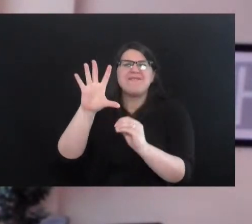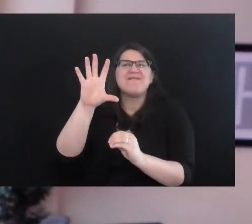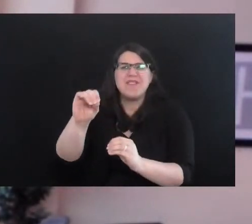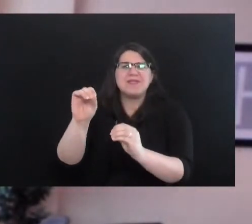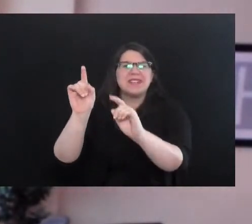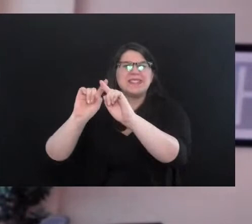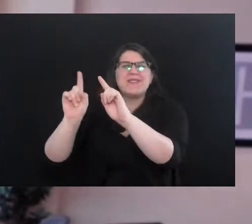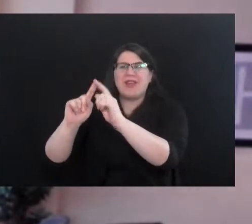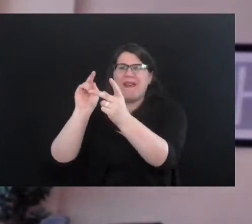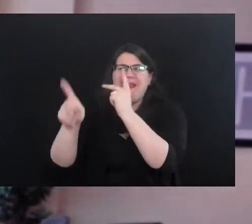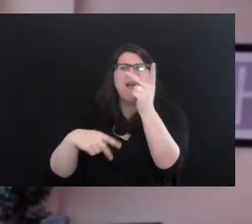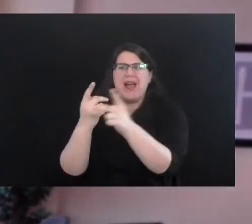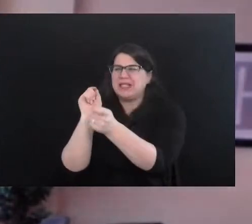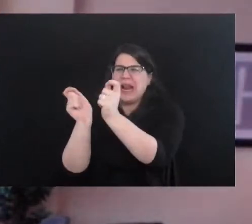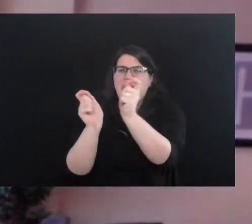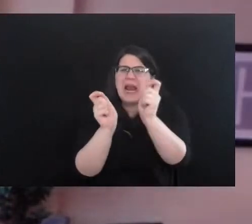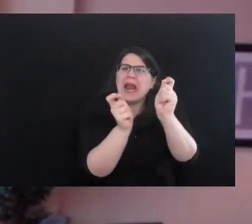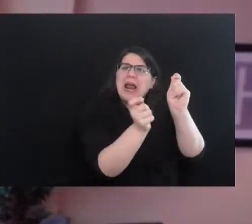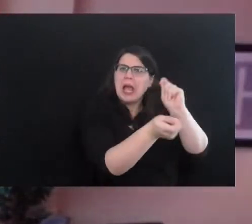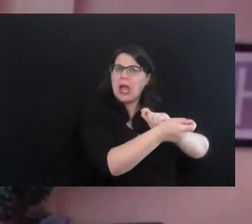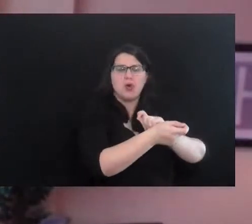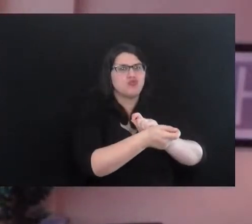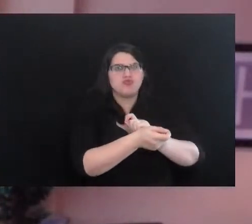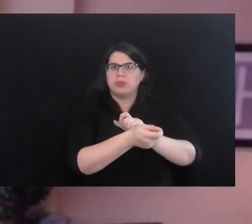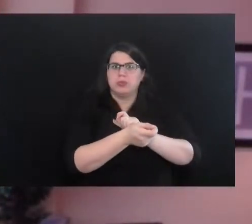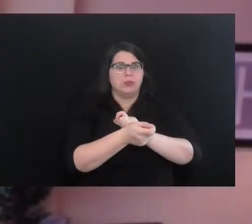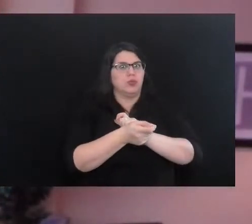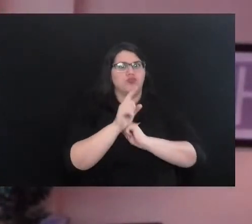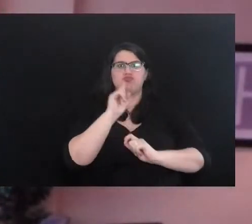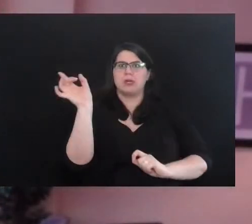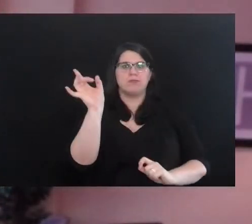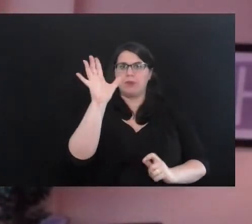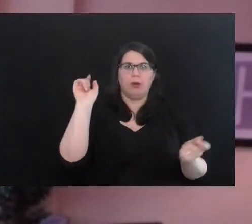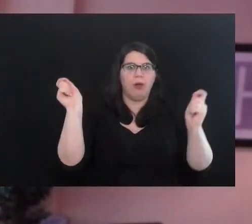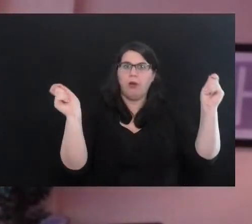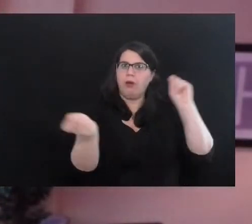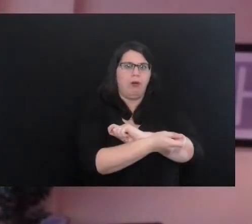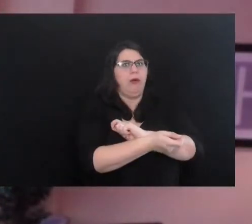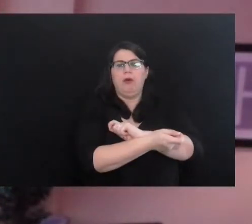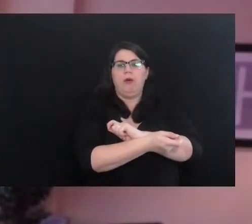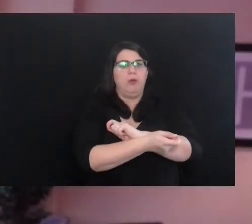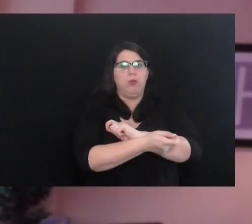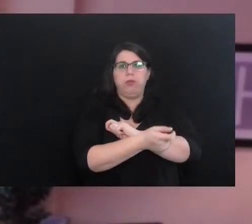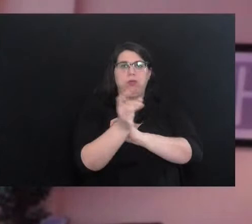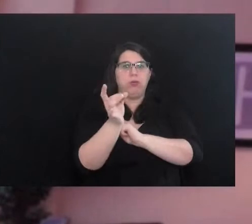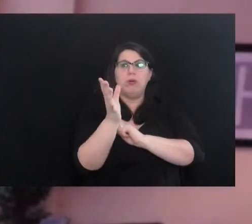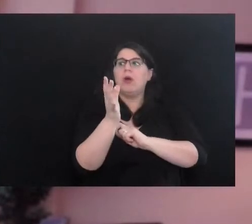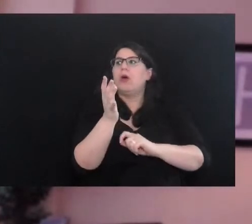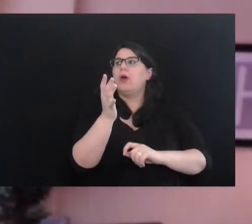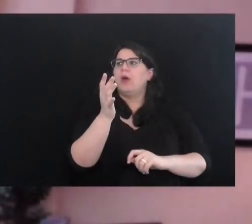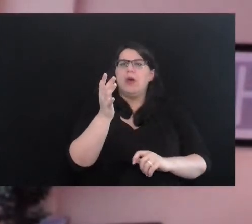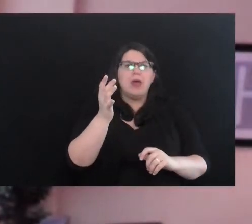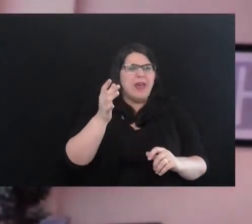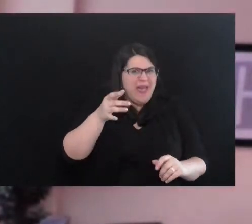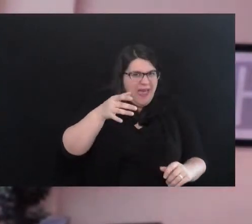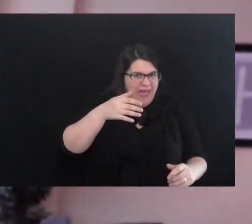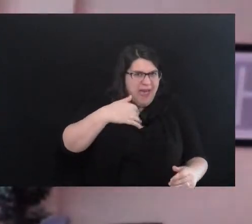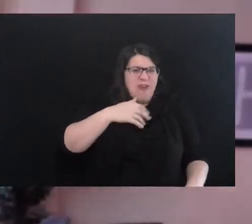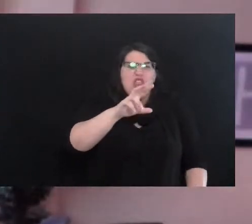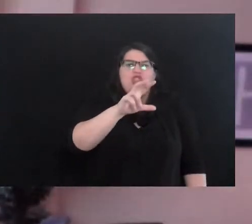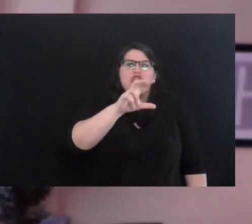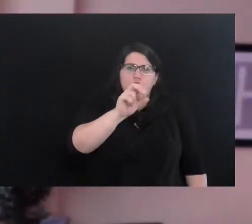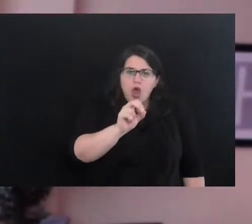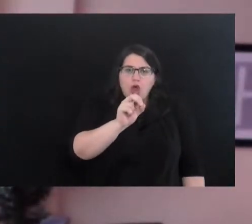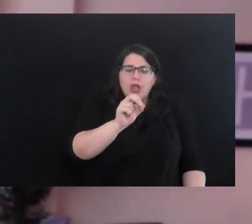And the fact that it has mutated so heavily that it also has 30 mutations in the